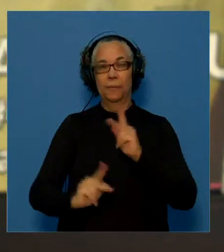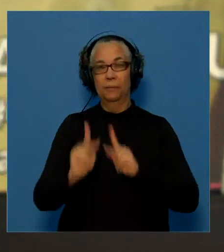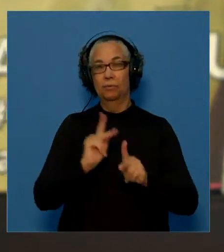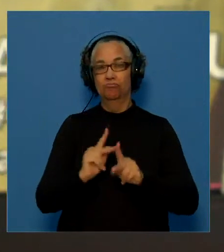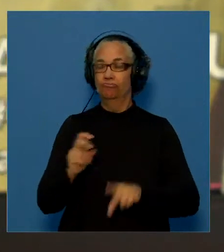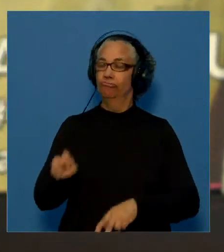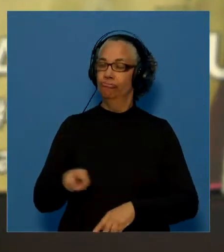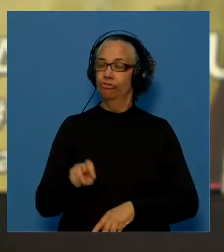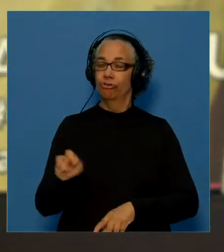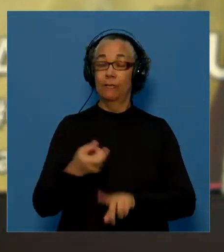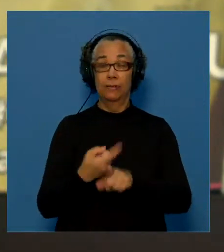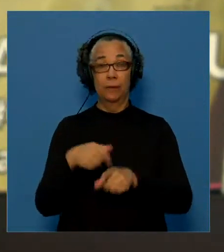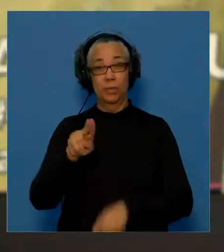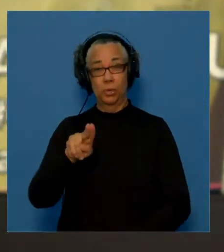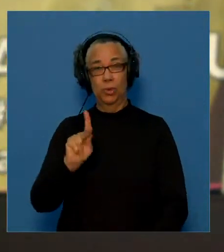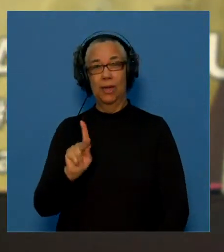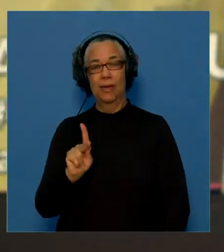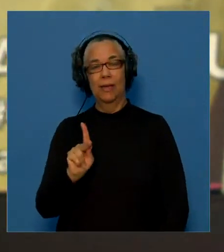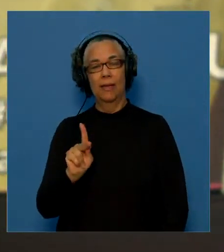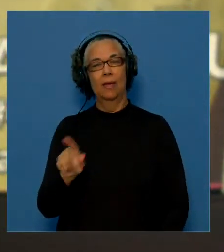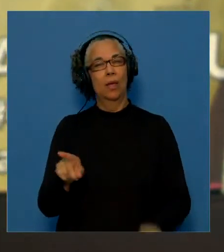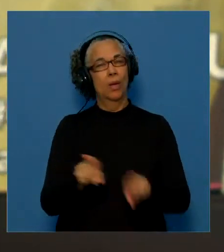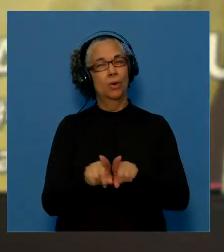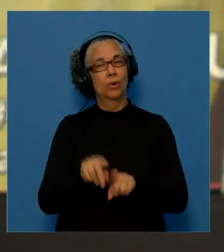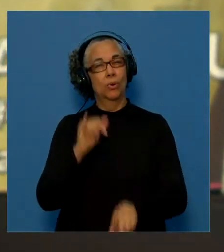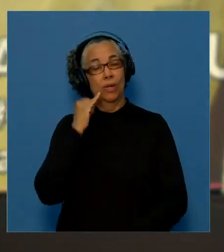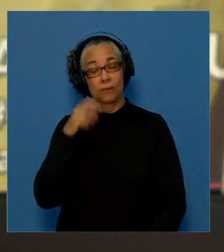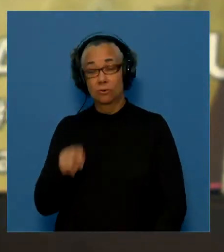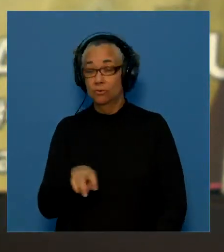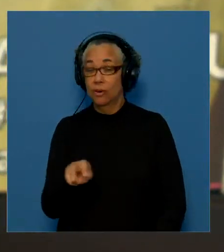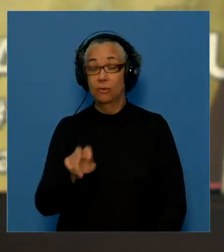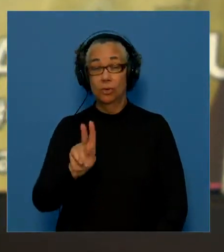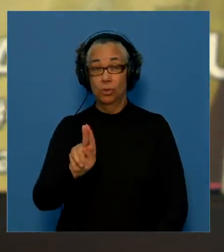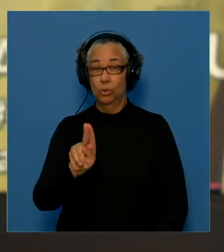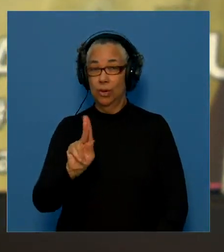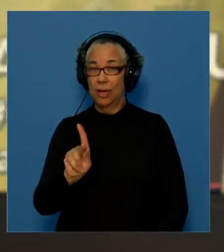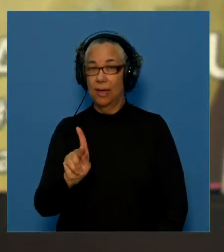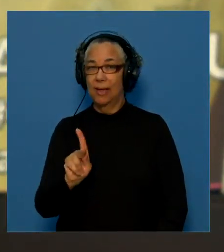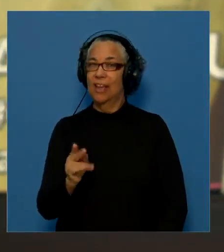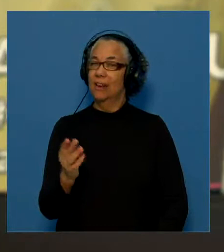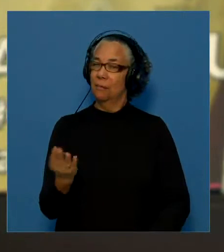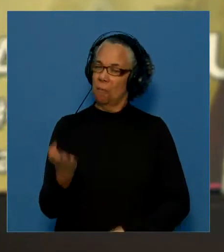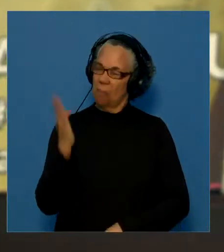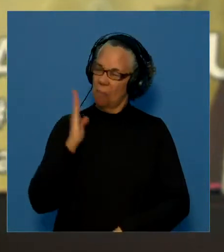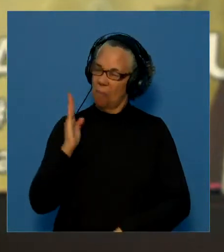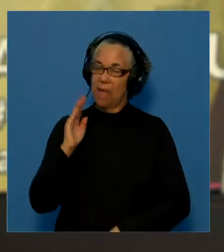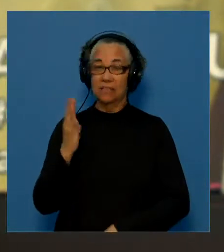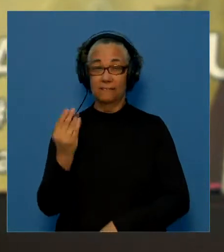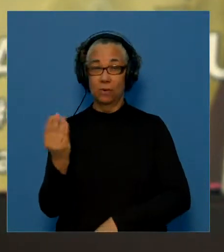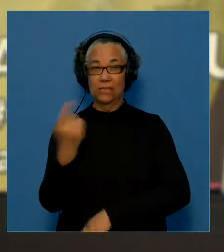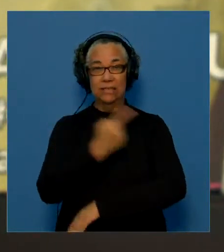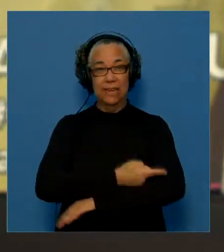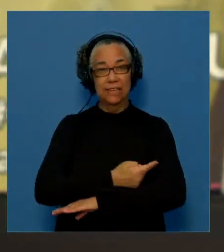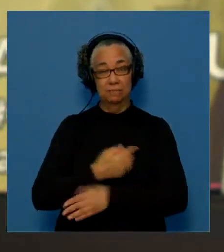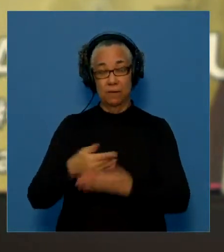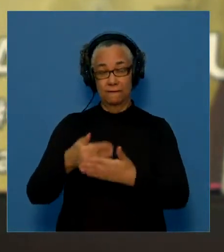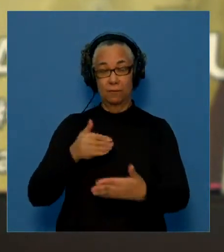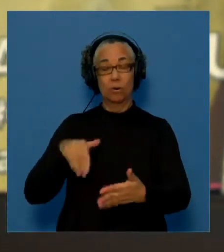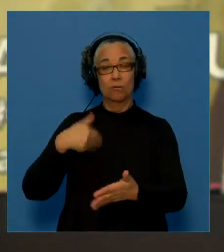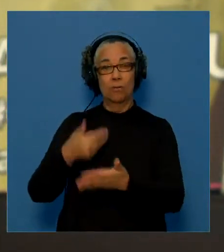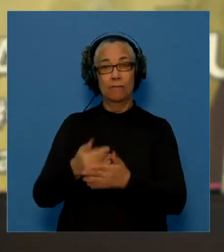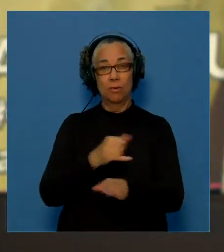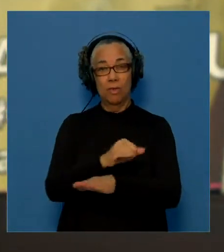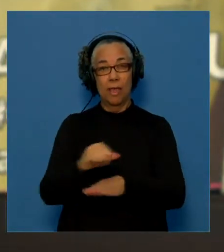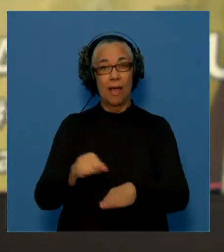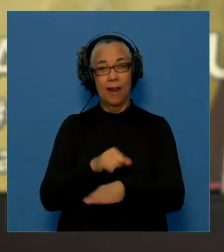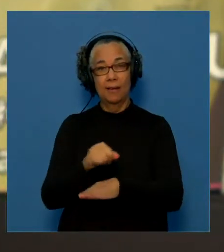United Kingdom and those who have traveled in the UK in the past 14 days before coming to the island. Regardless of whether